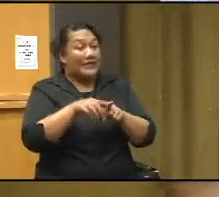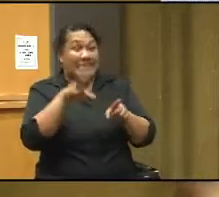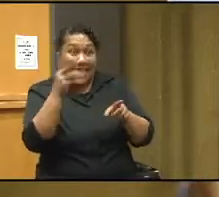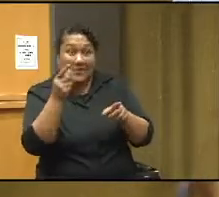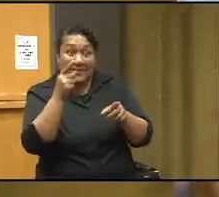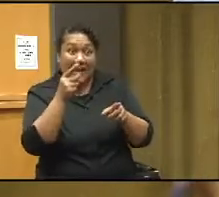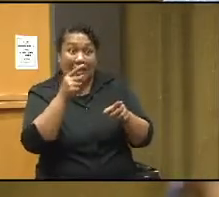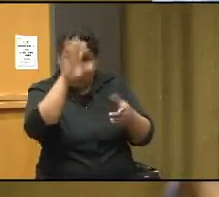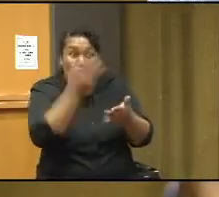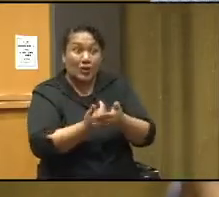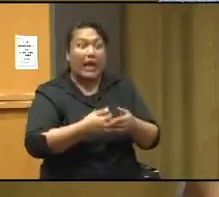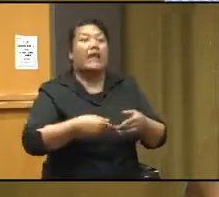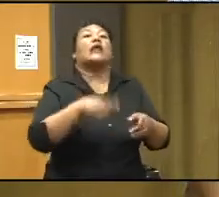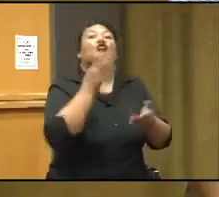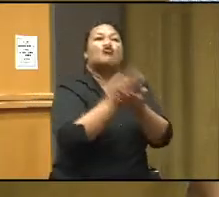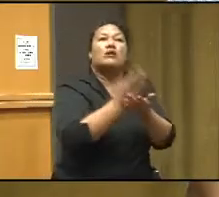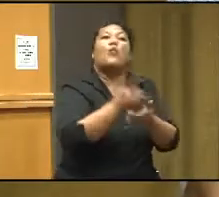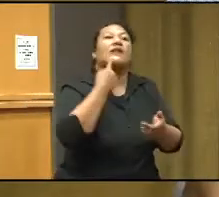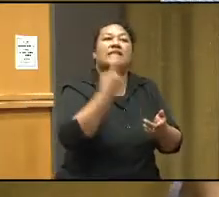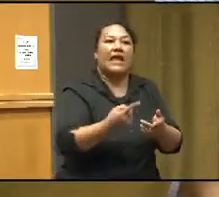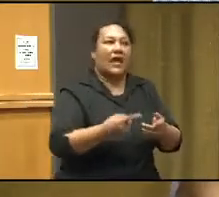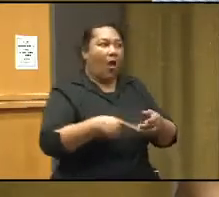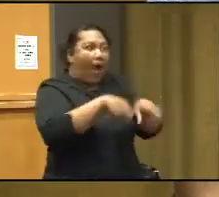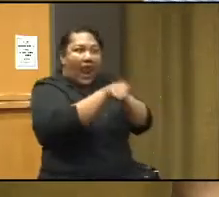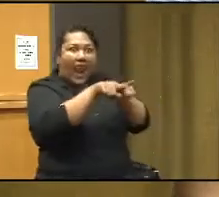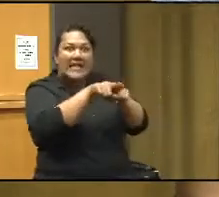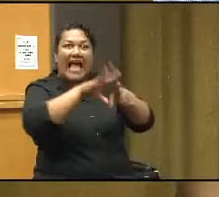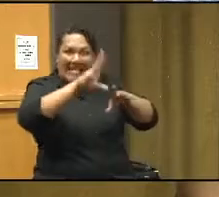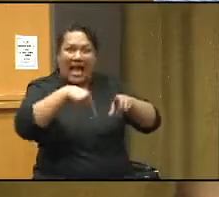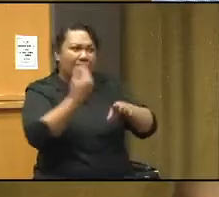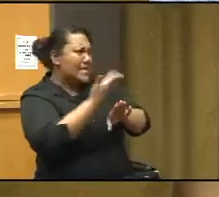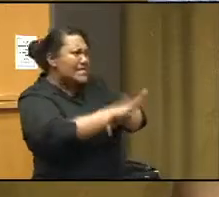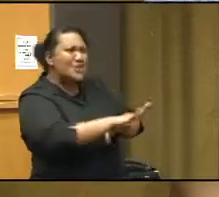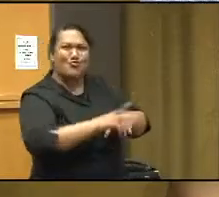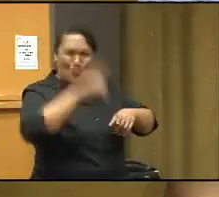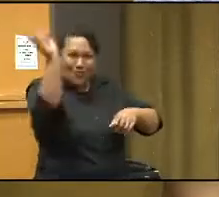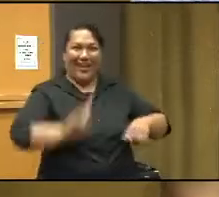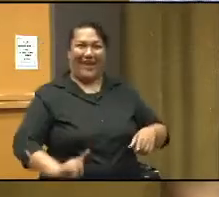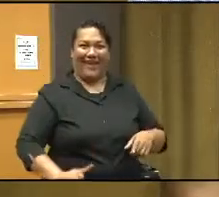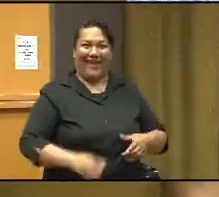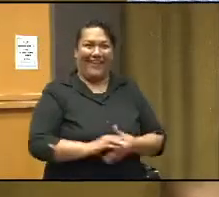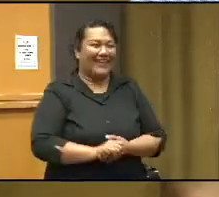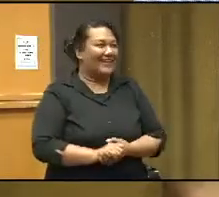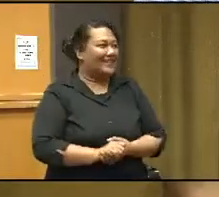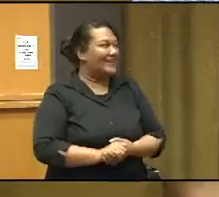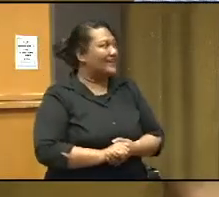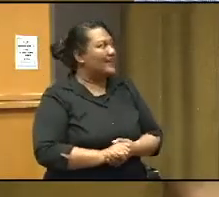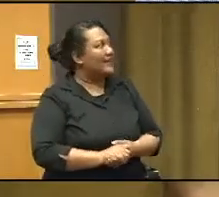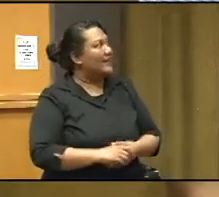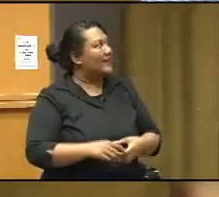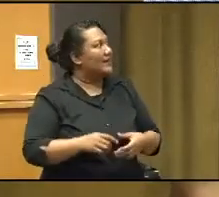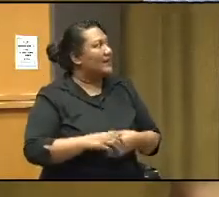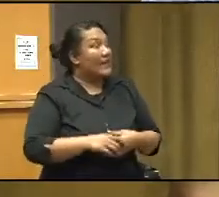issue. Professionalism, again, time management is very important, because that's what the industry demands from us.